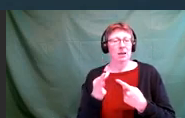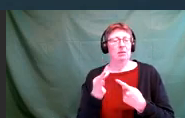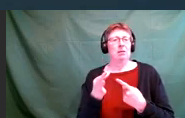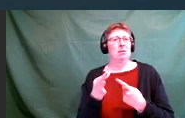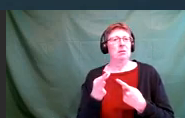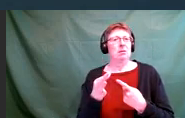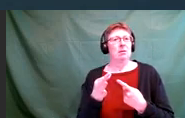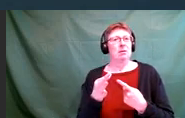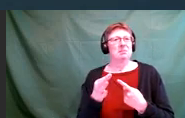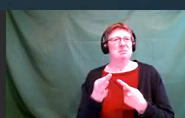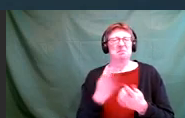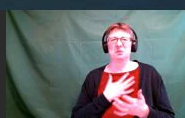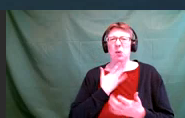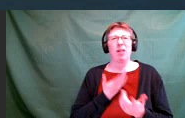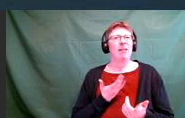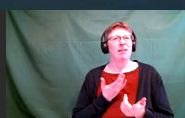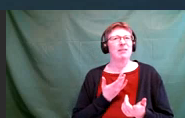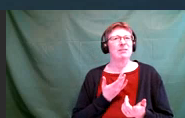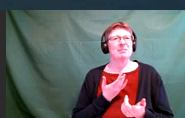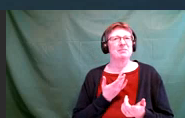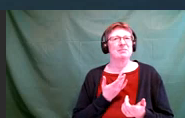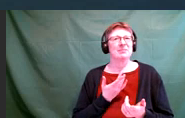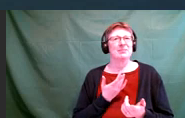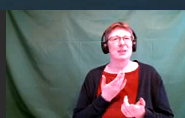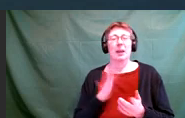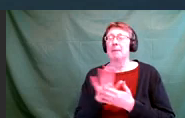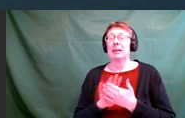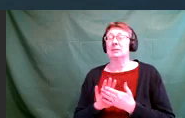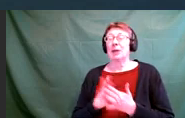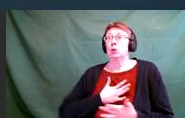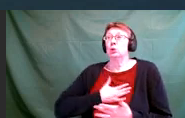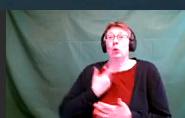don't like any food in that restaurant.